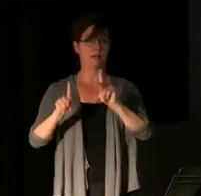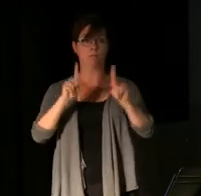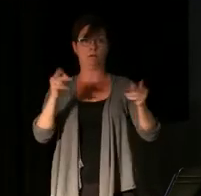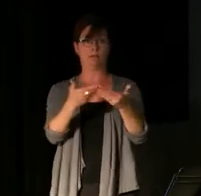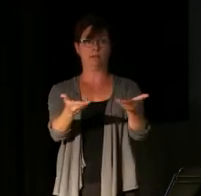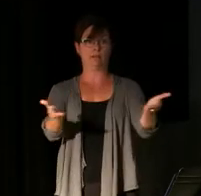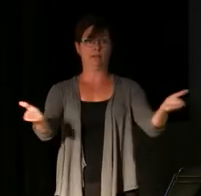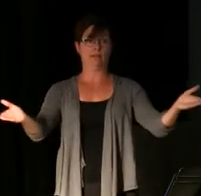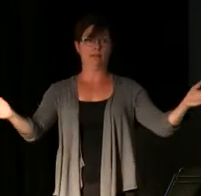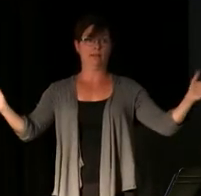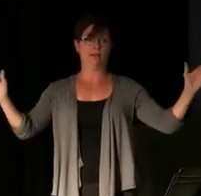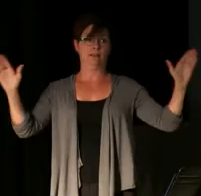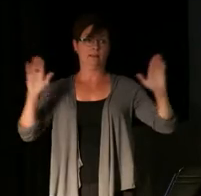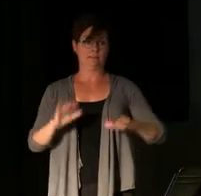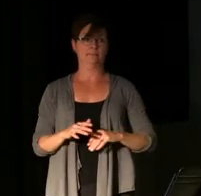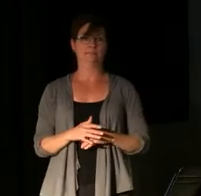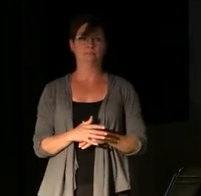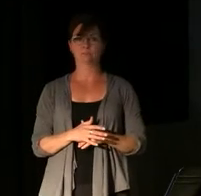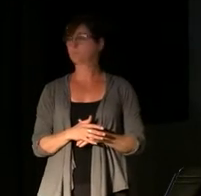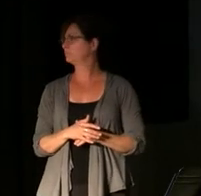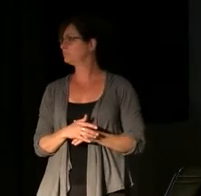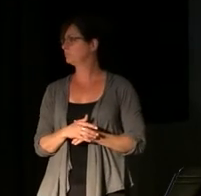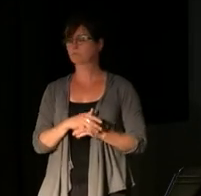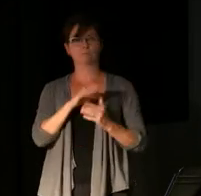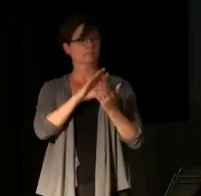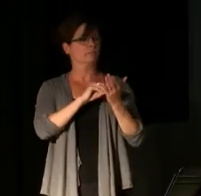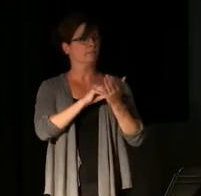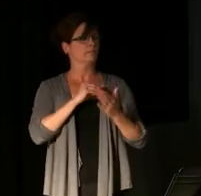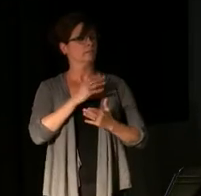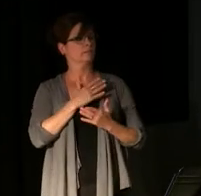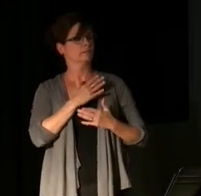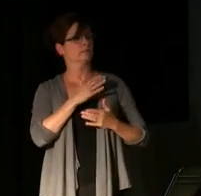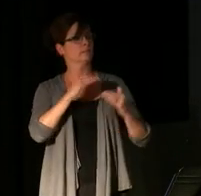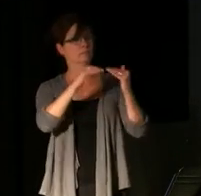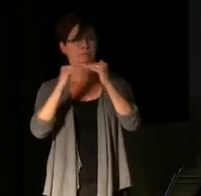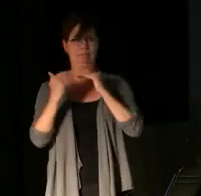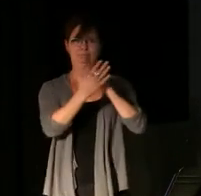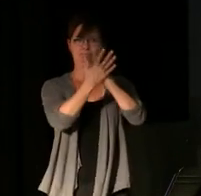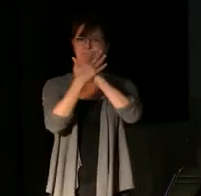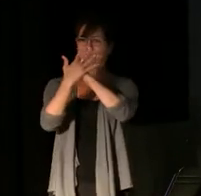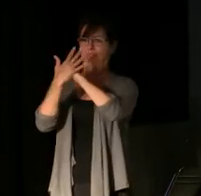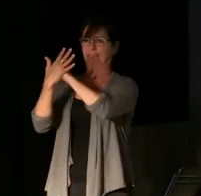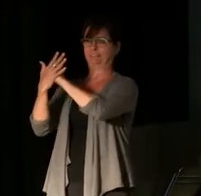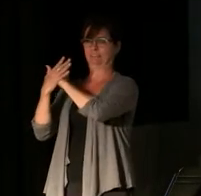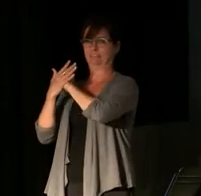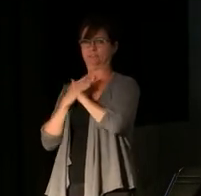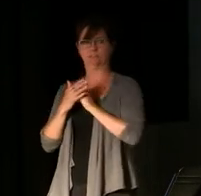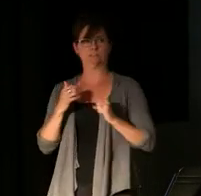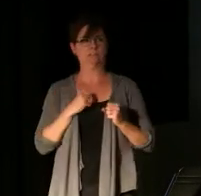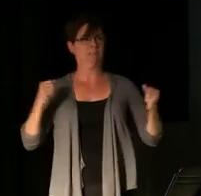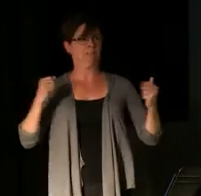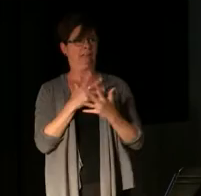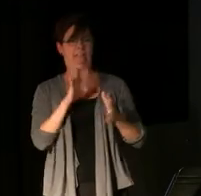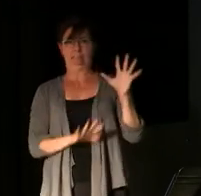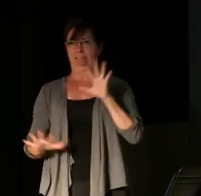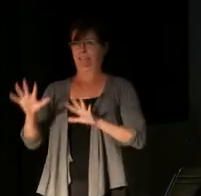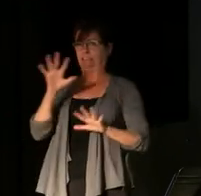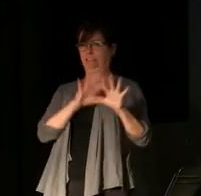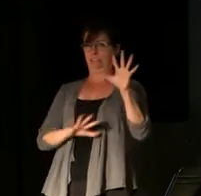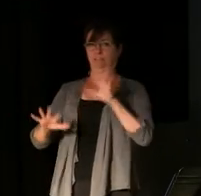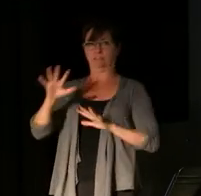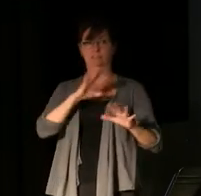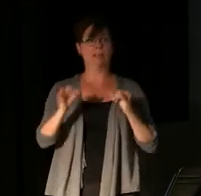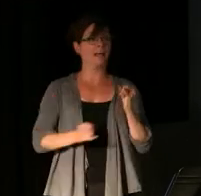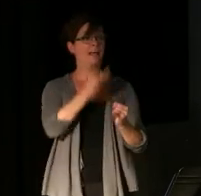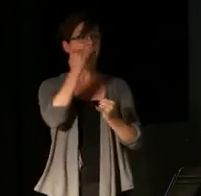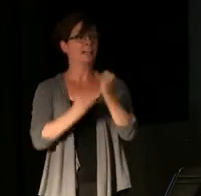public. You'll learn from pressure from your peers, navigating all your fears. And just to finish